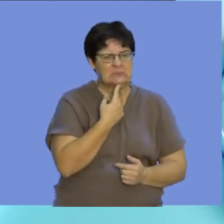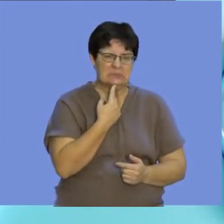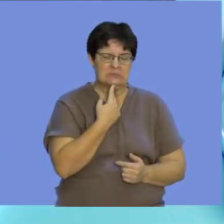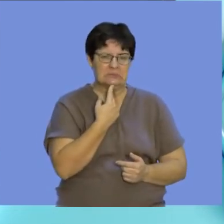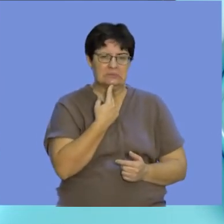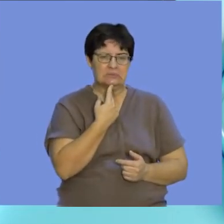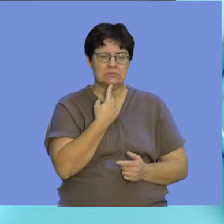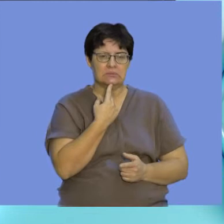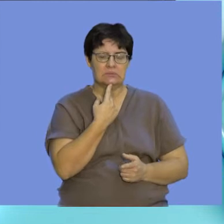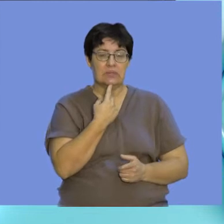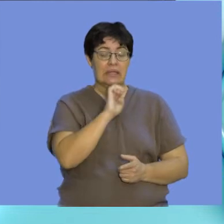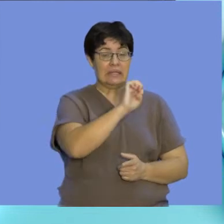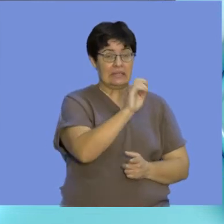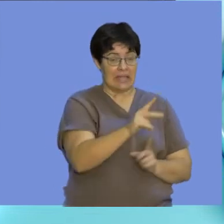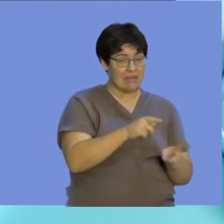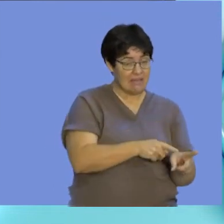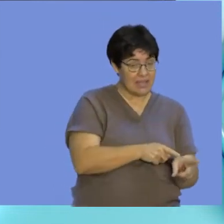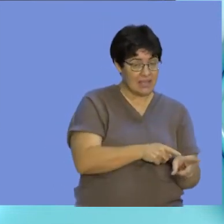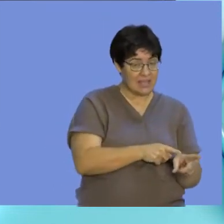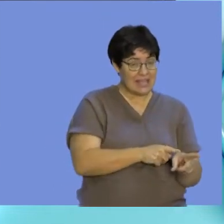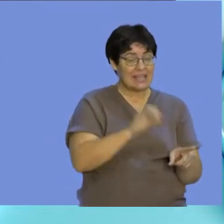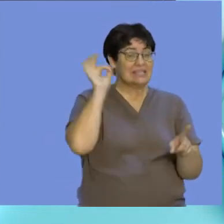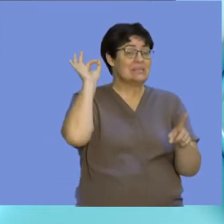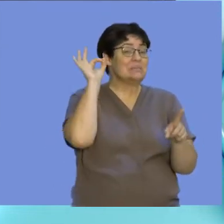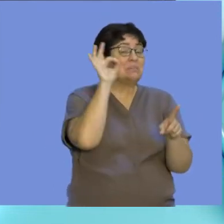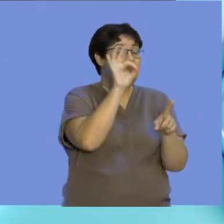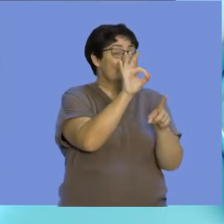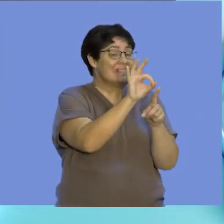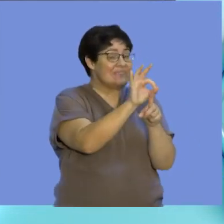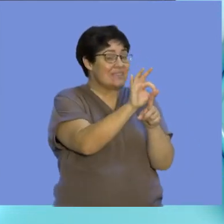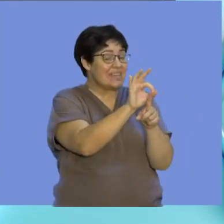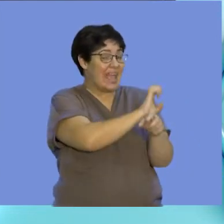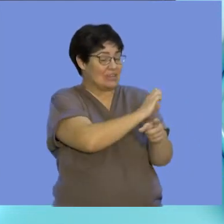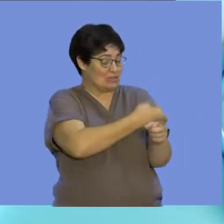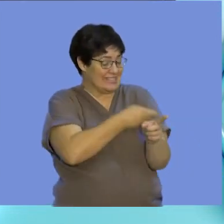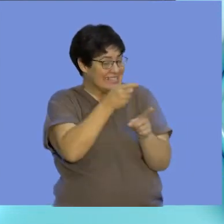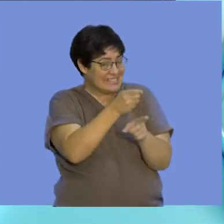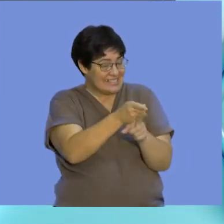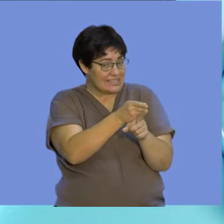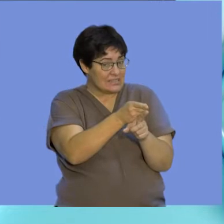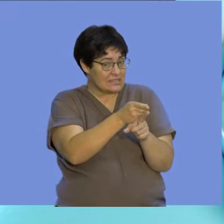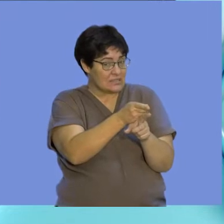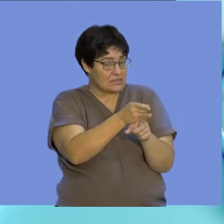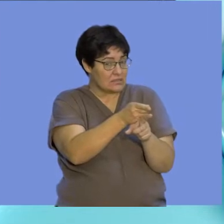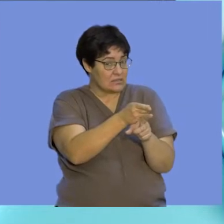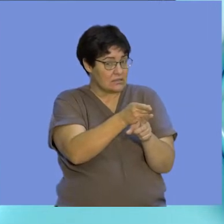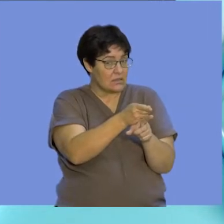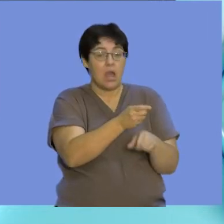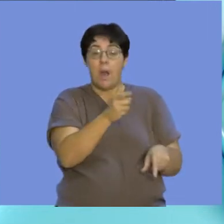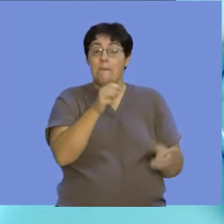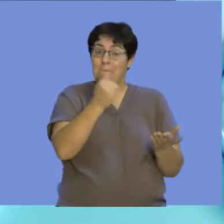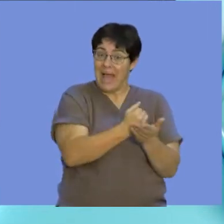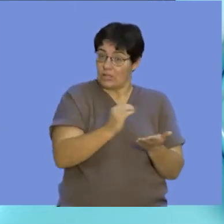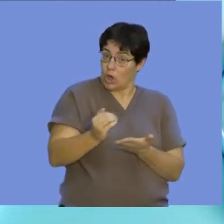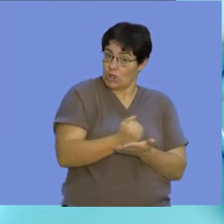Kinetic energy as a specific energy doesn't need to be